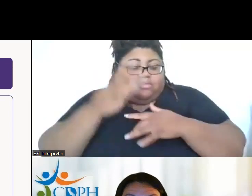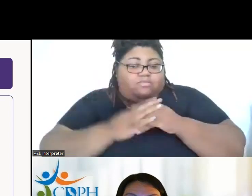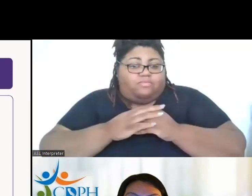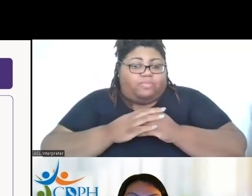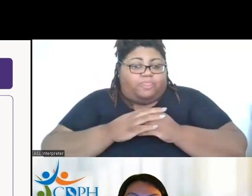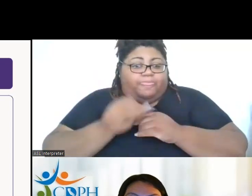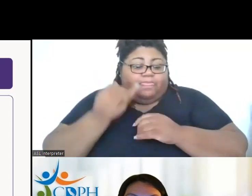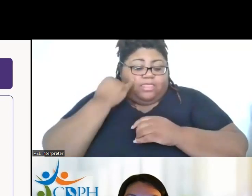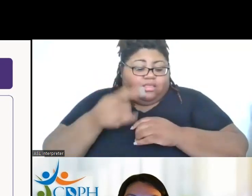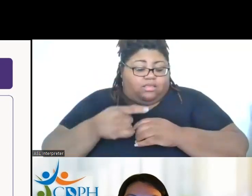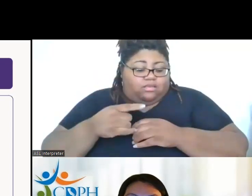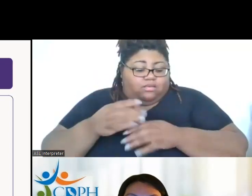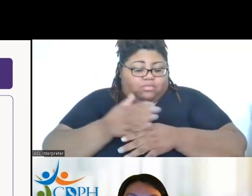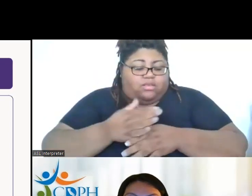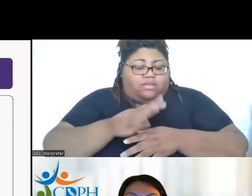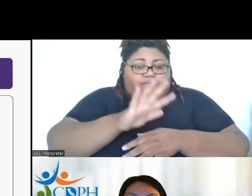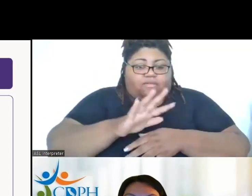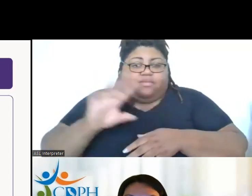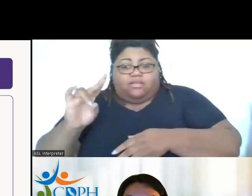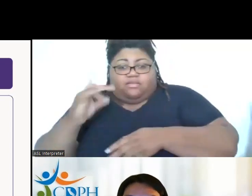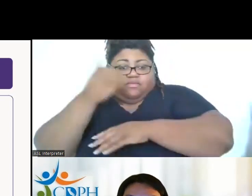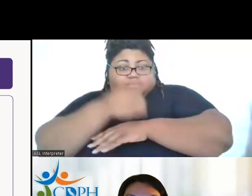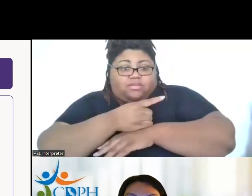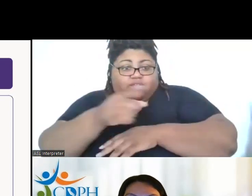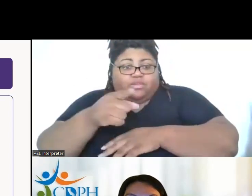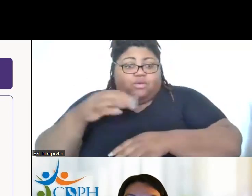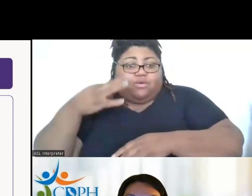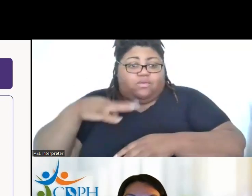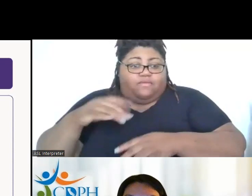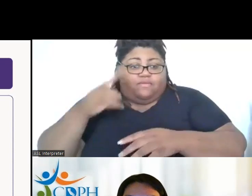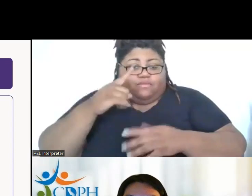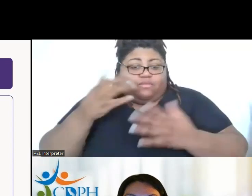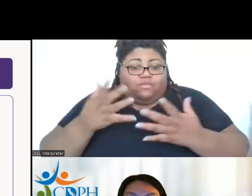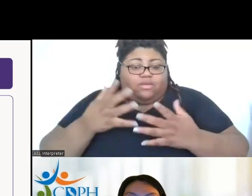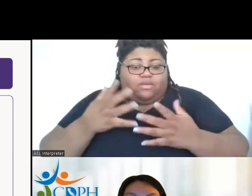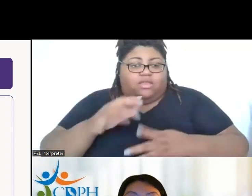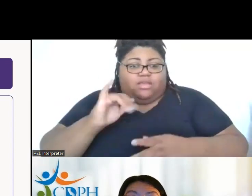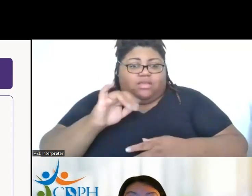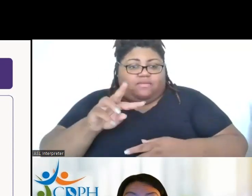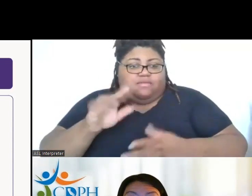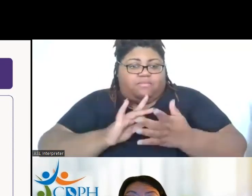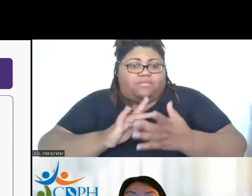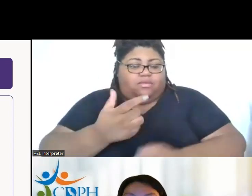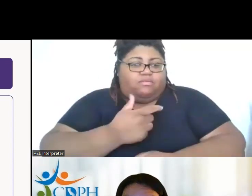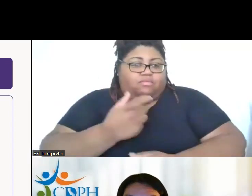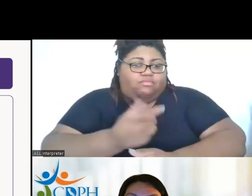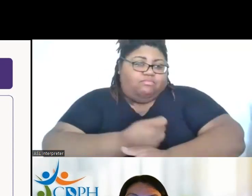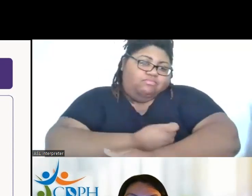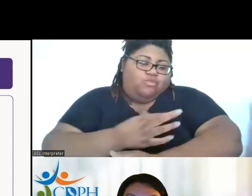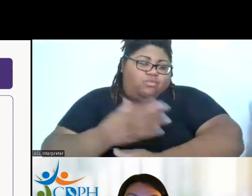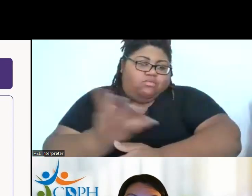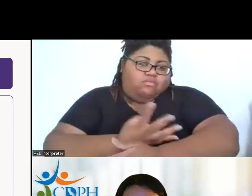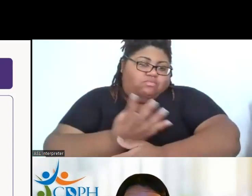7 days, then all that you qualify for is remdesivir, the IV formulation, which has required 3 visits